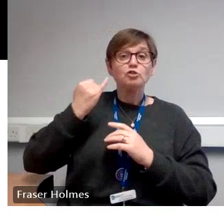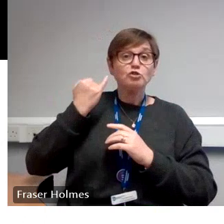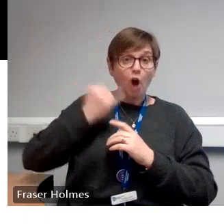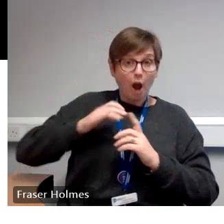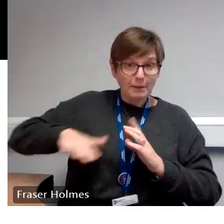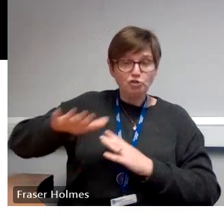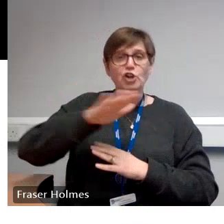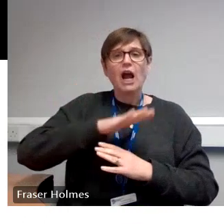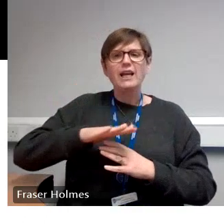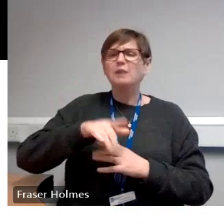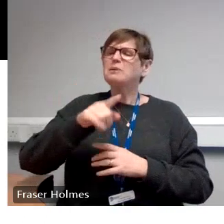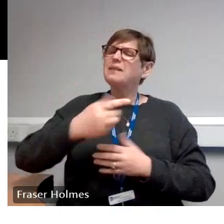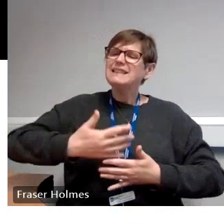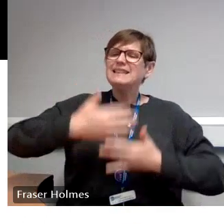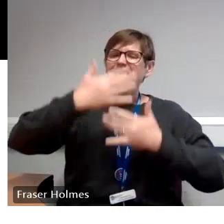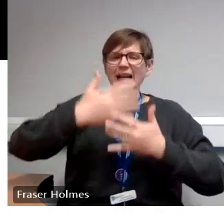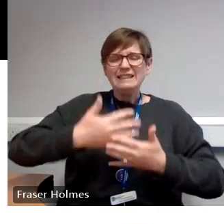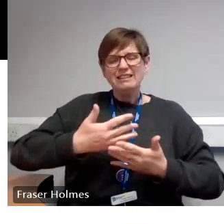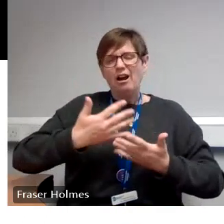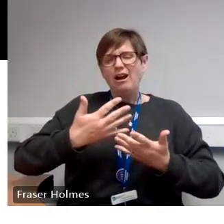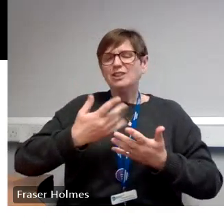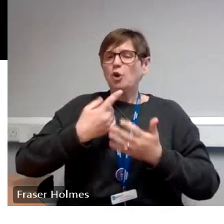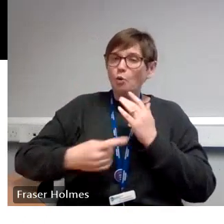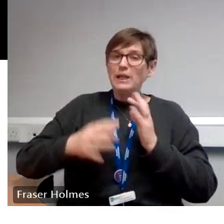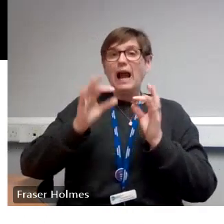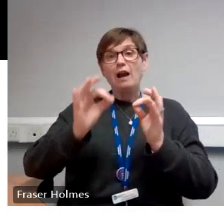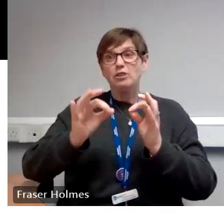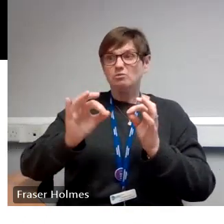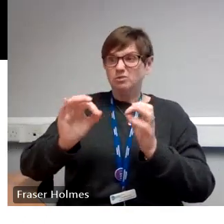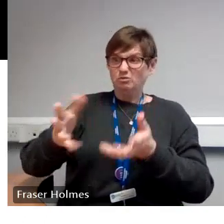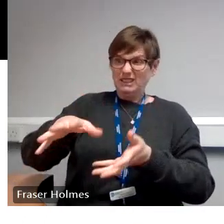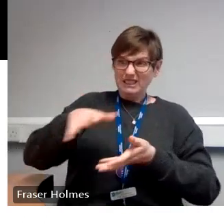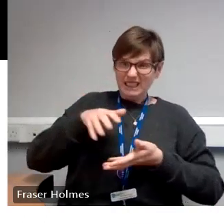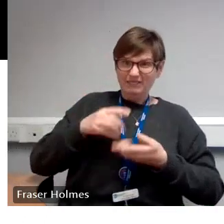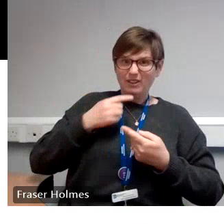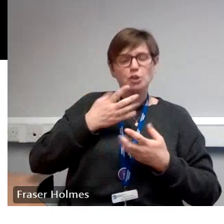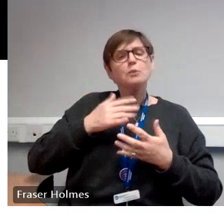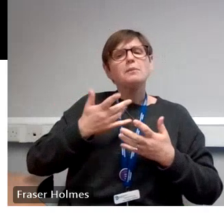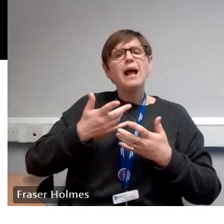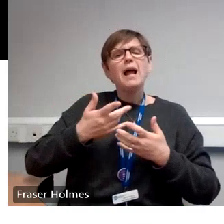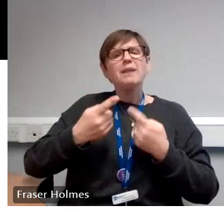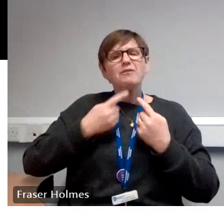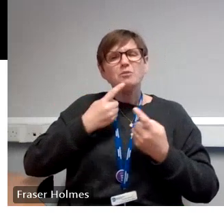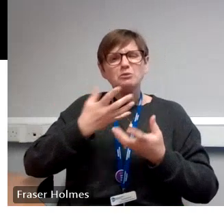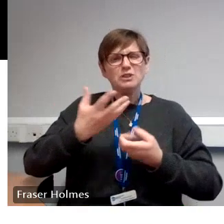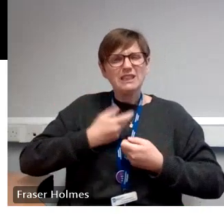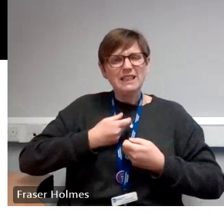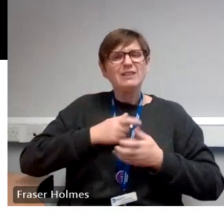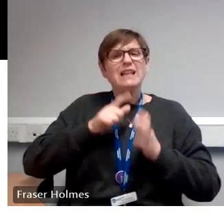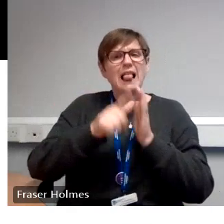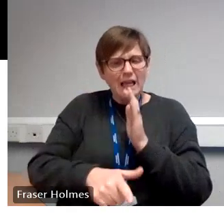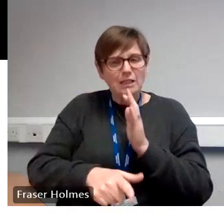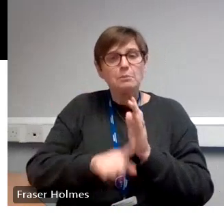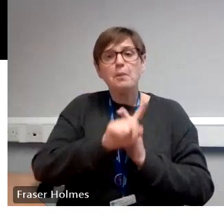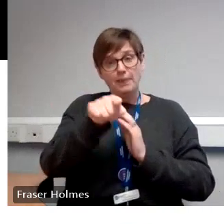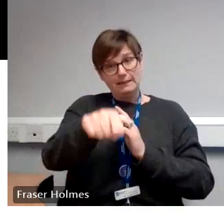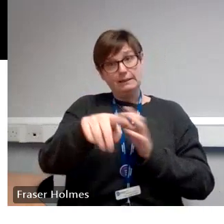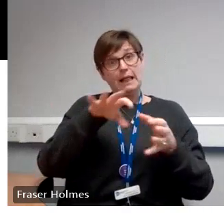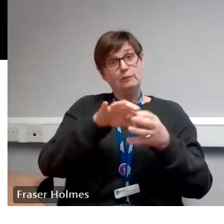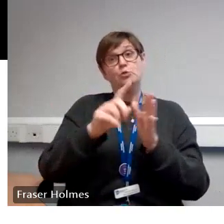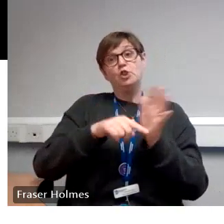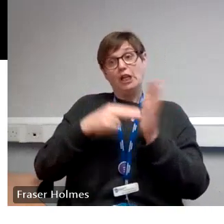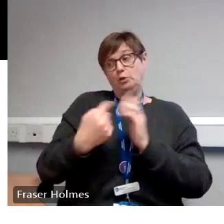This data is only as accurate as the data we're provided with, so sometimes there's a little bit of a lag. But as of January,